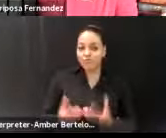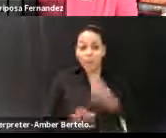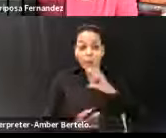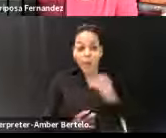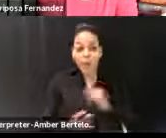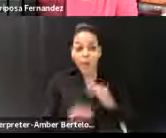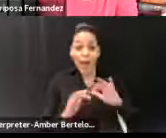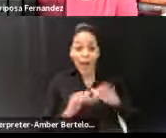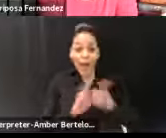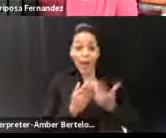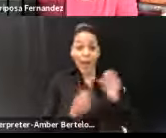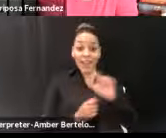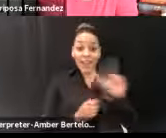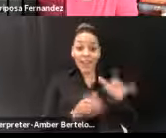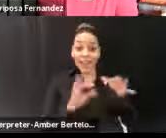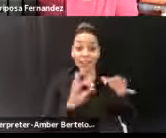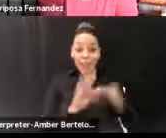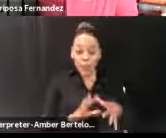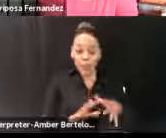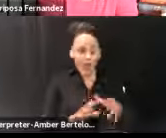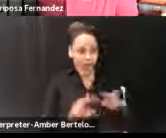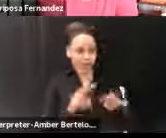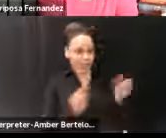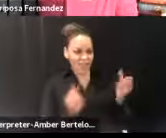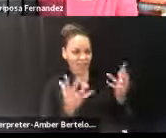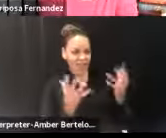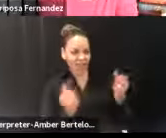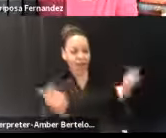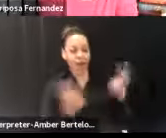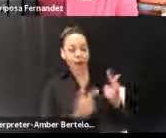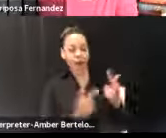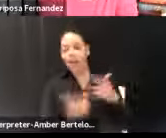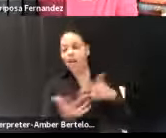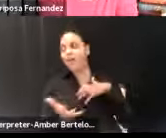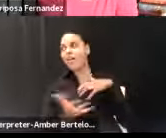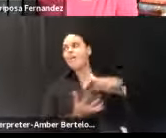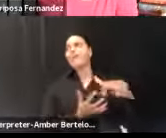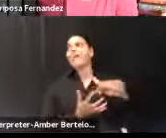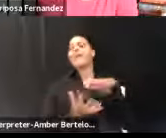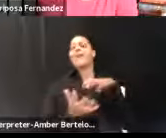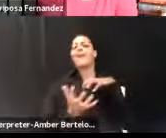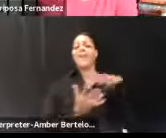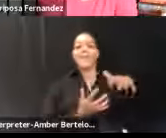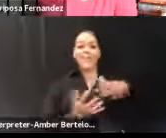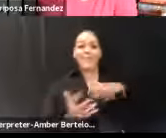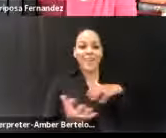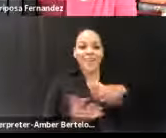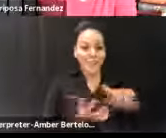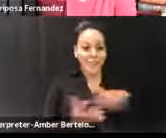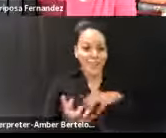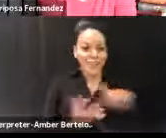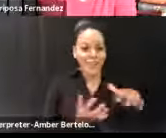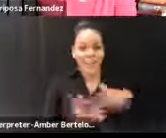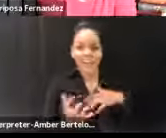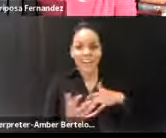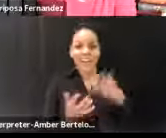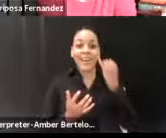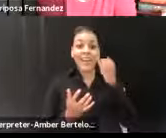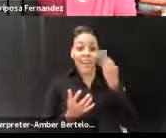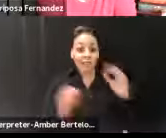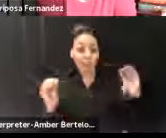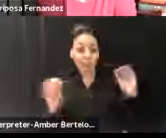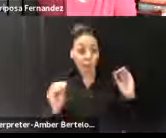that, everybody was on the floor dying. That would not have happened without the presence